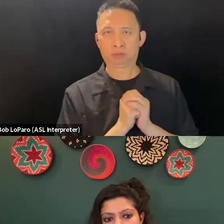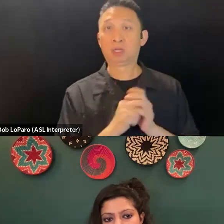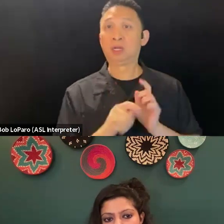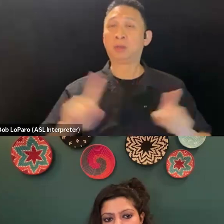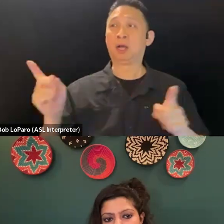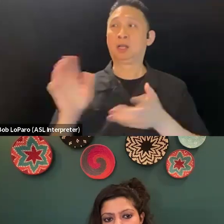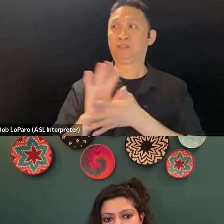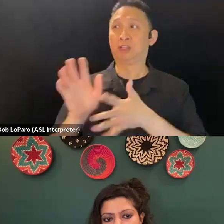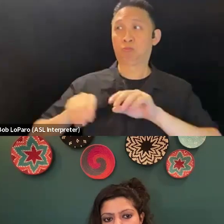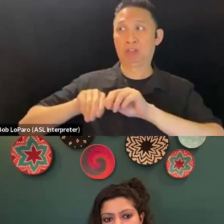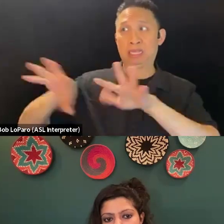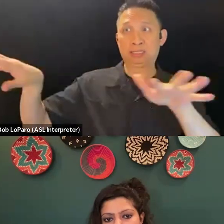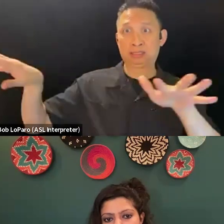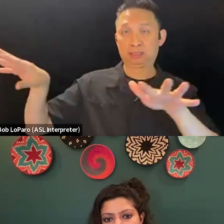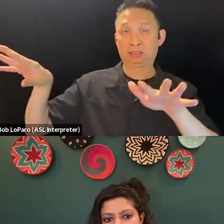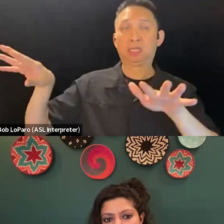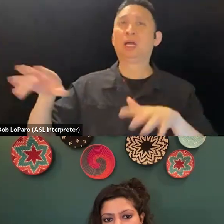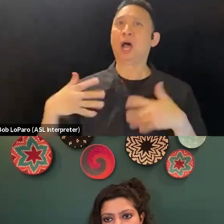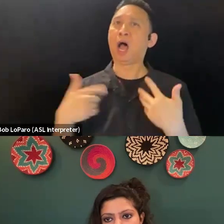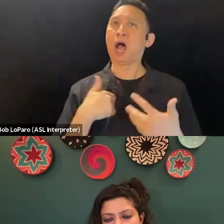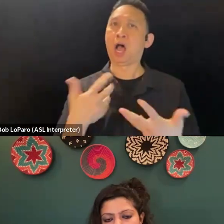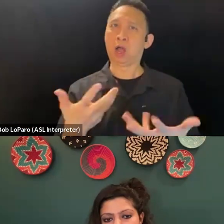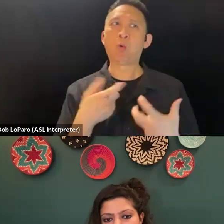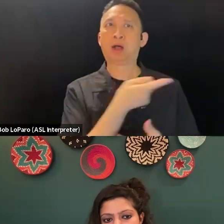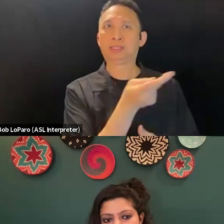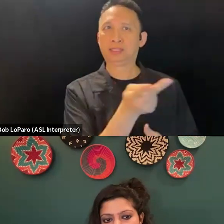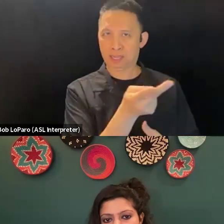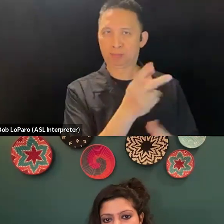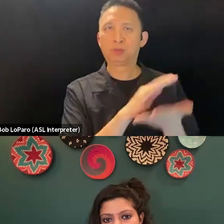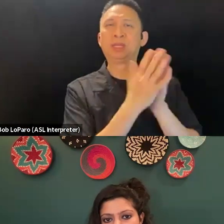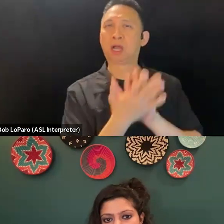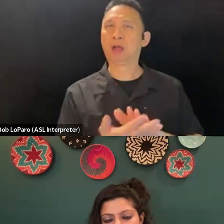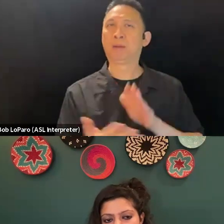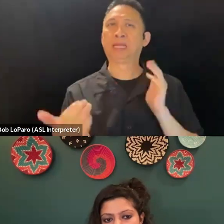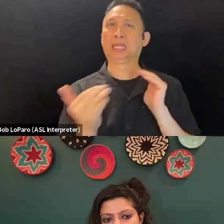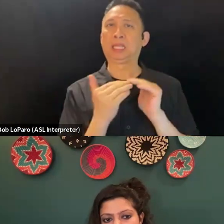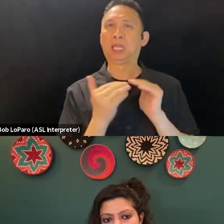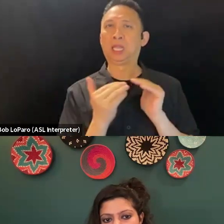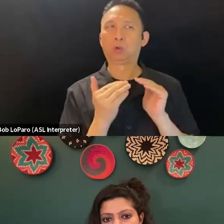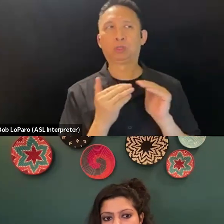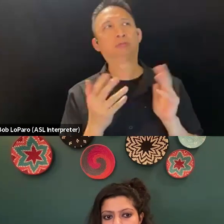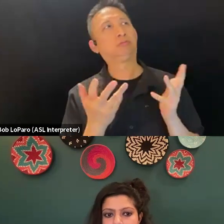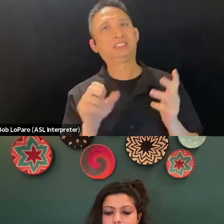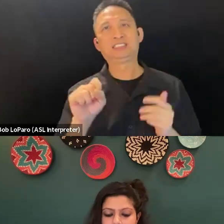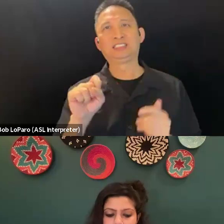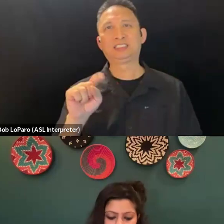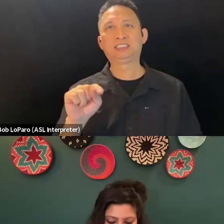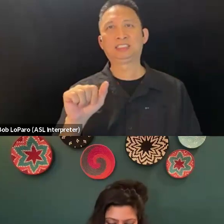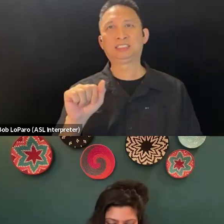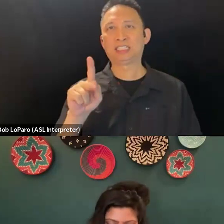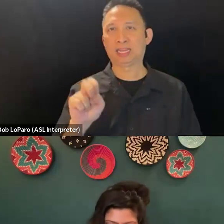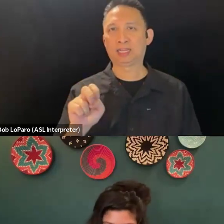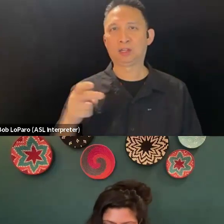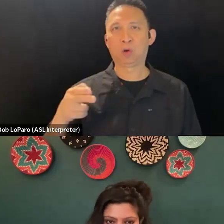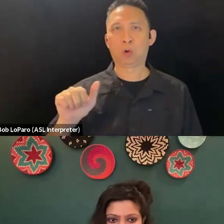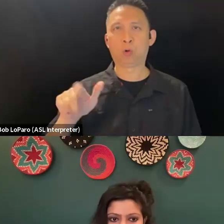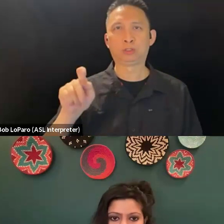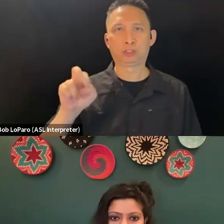of dealing with. How I sort of plan it is that I try and break my films into a first component, which